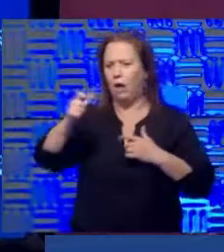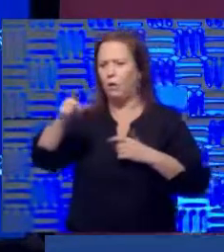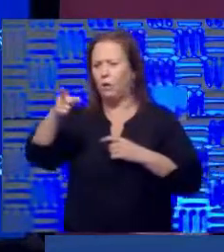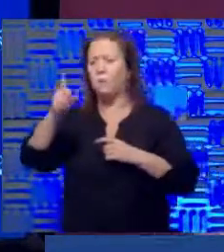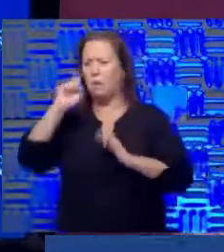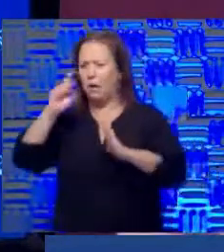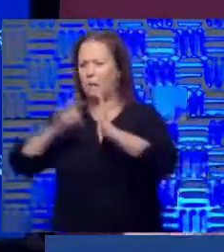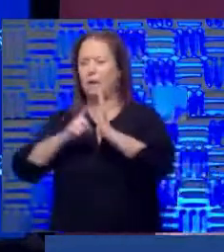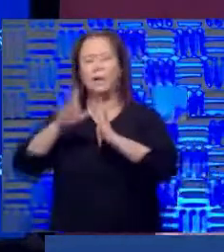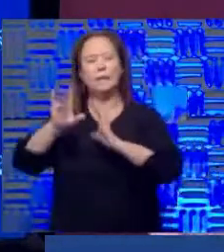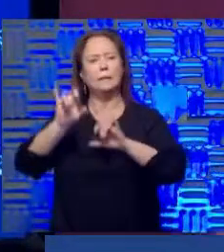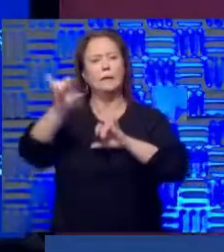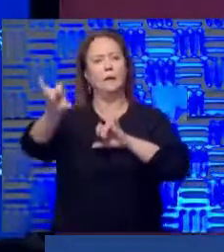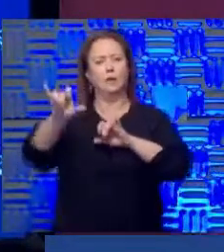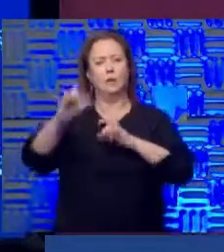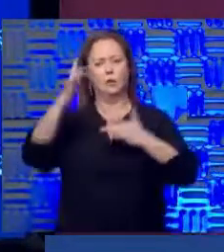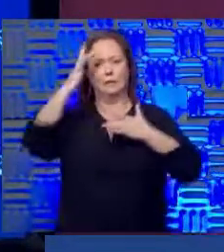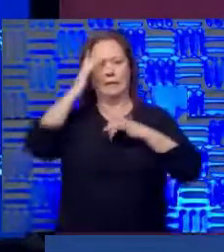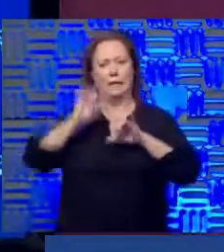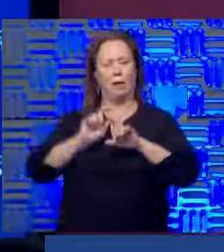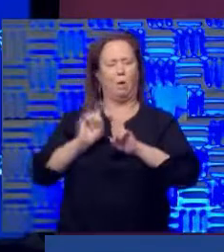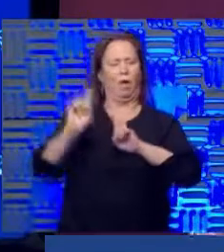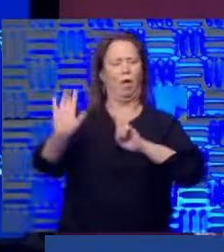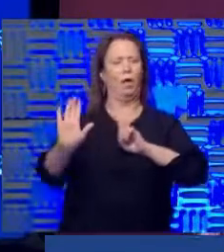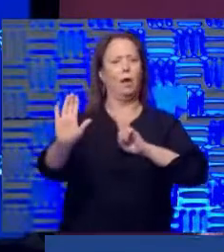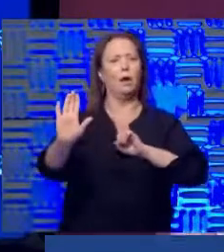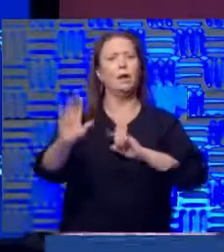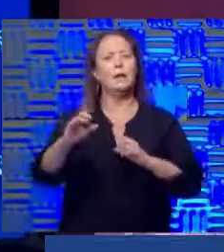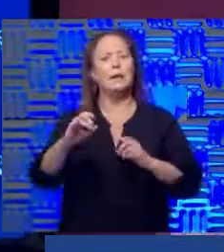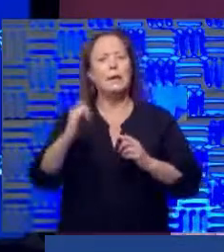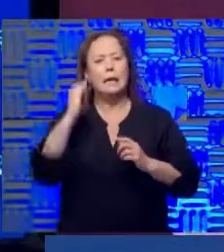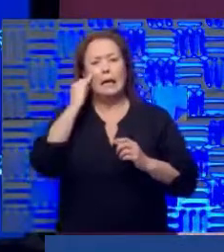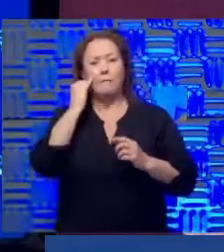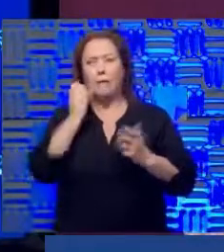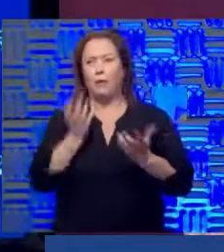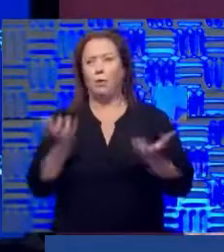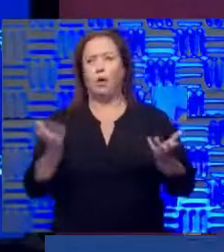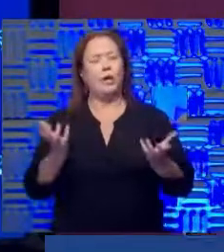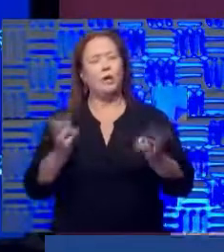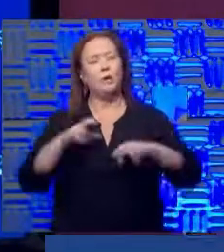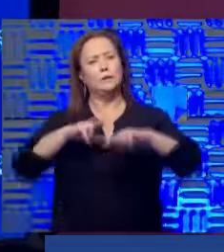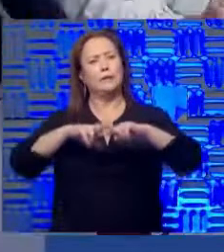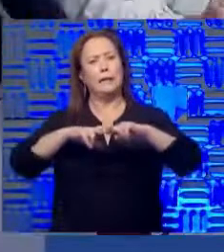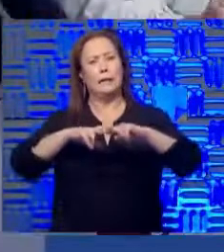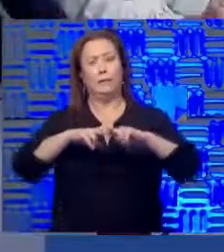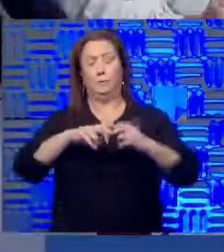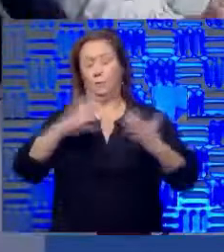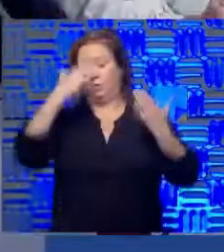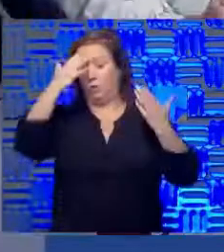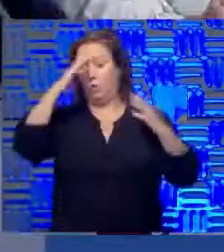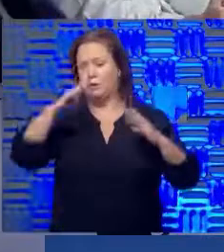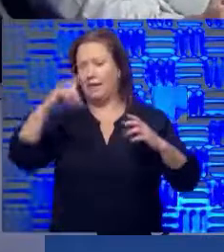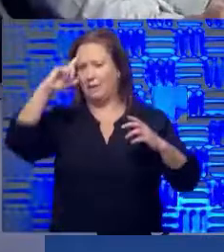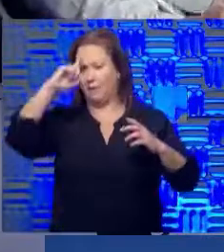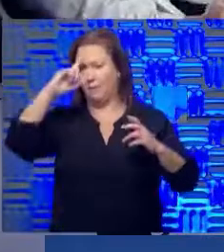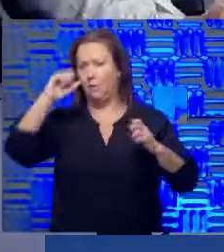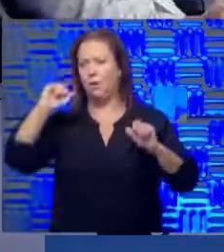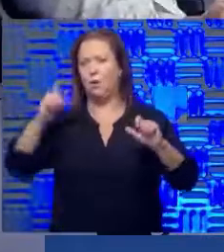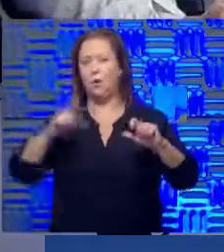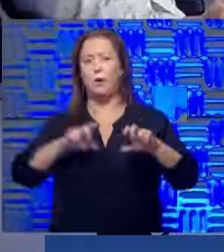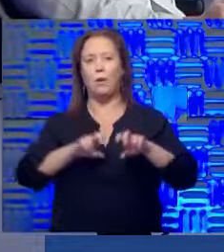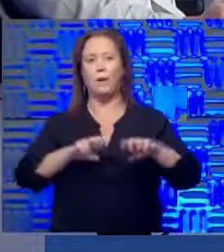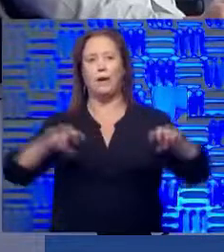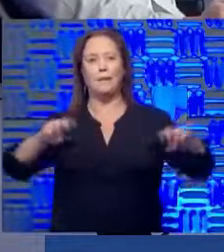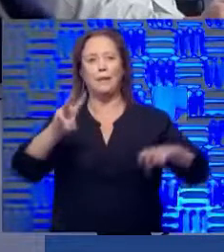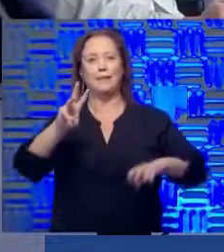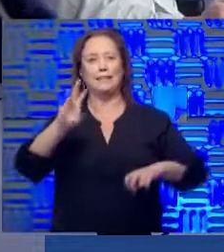whoa, stay back, you're way too close. But when you're just like us right now, we're sitting here, and who knows? I mean, I think we know, but We are apart. I got my 6 We are.